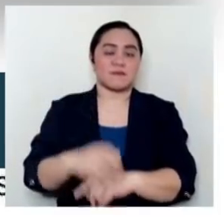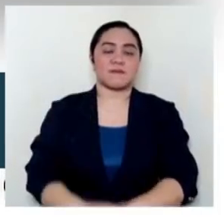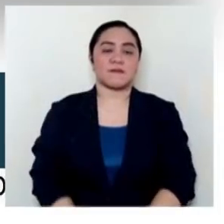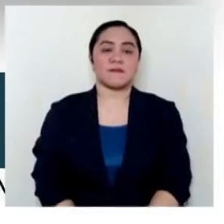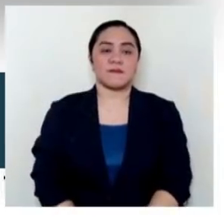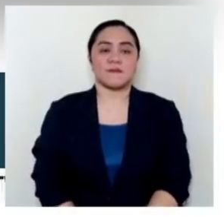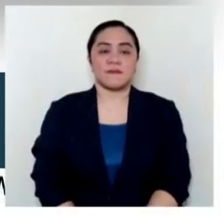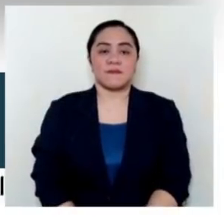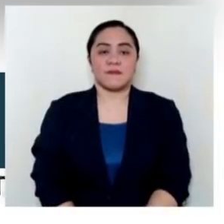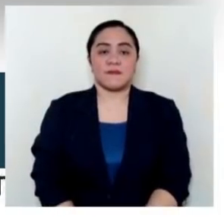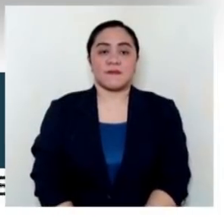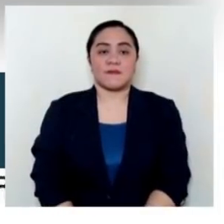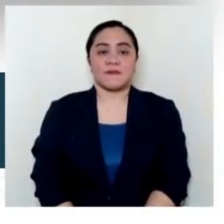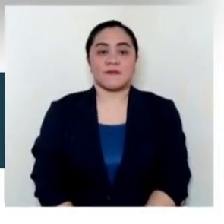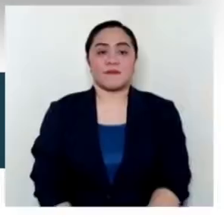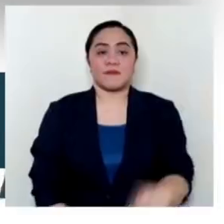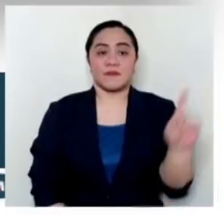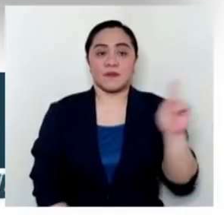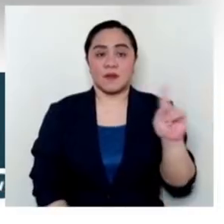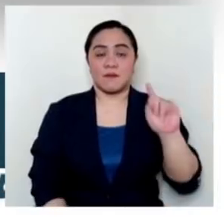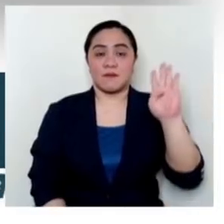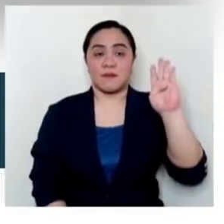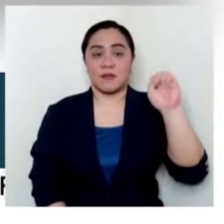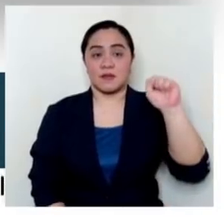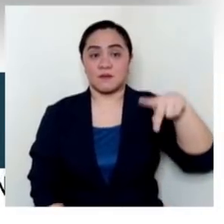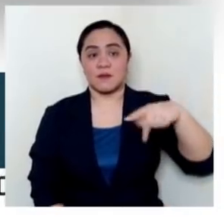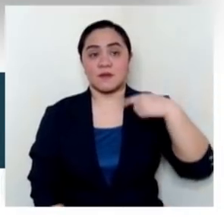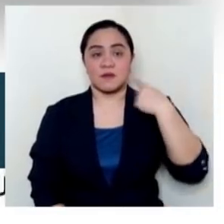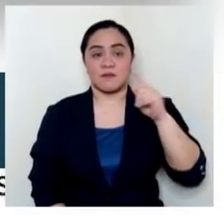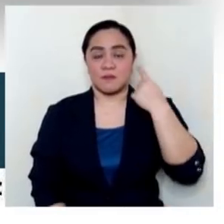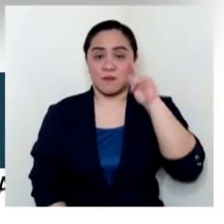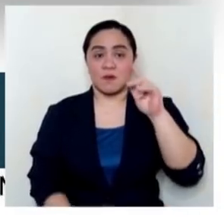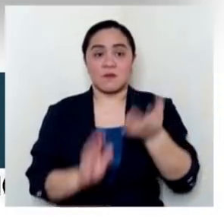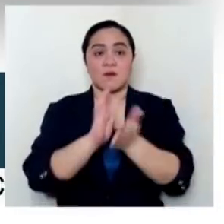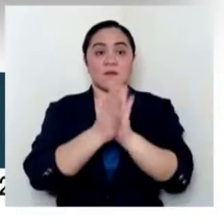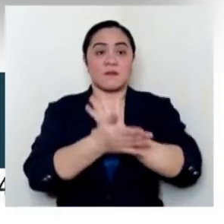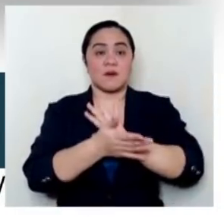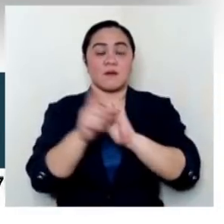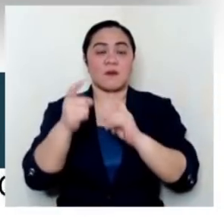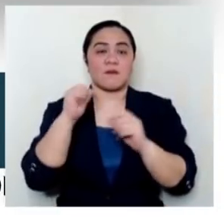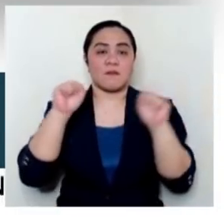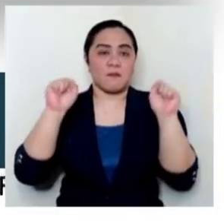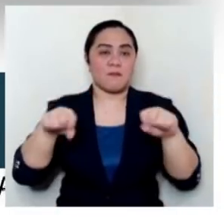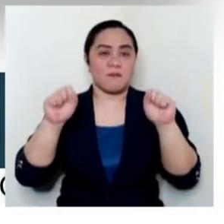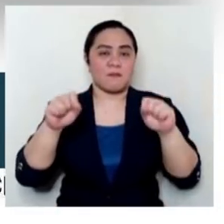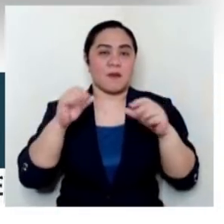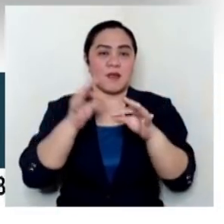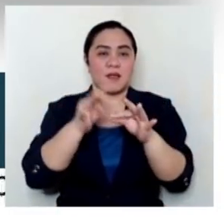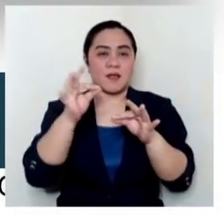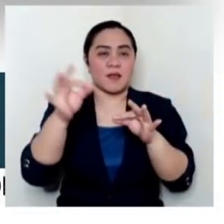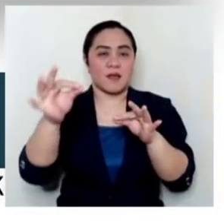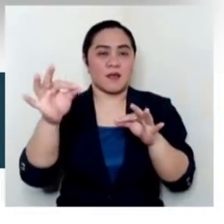The BSP adds demand-side inflationary pressures may be dampened by potential delays in the lifting